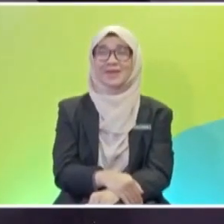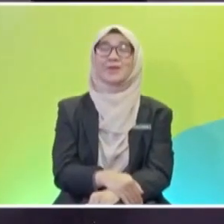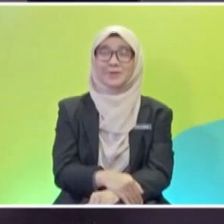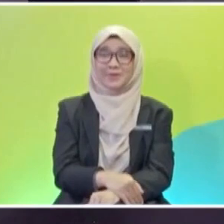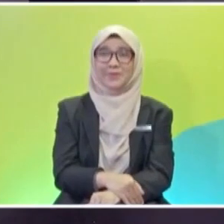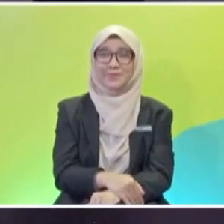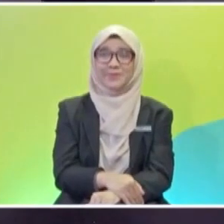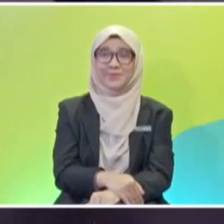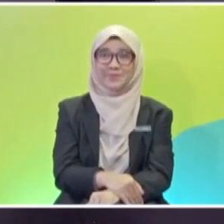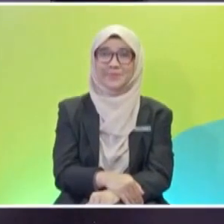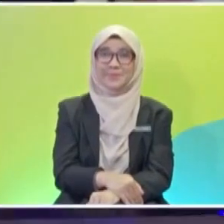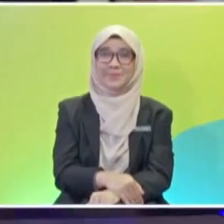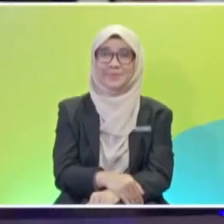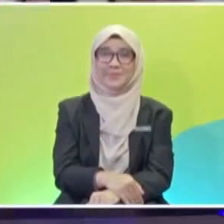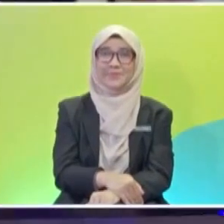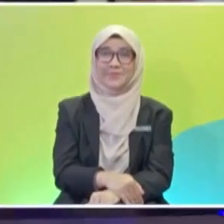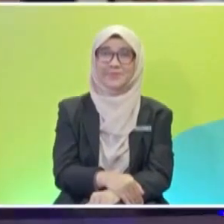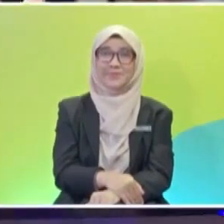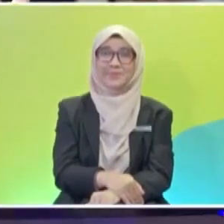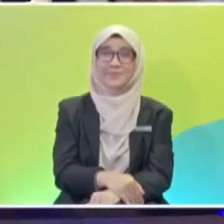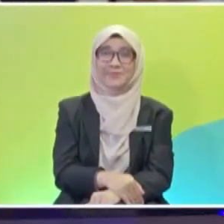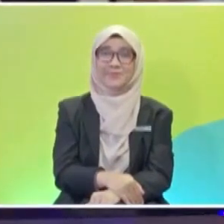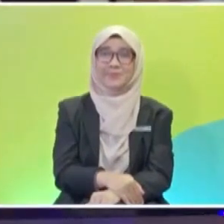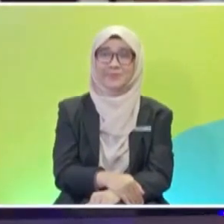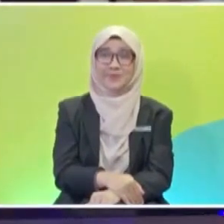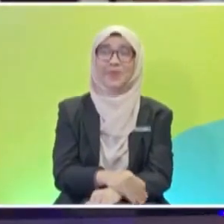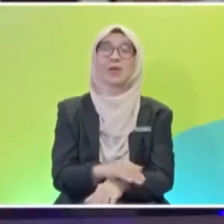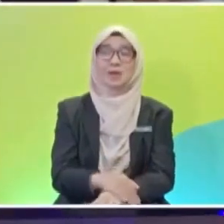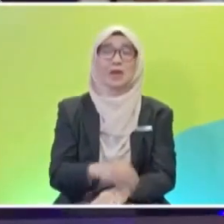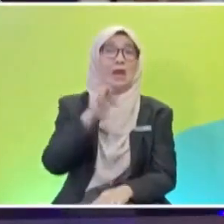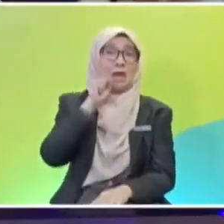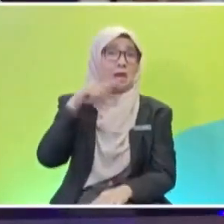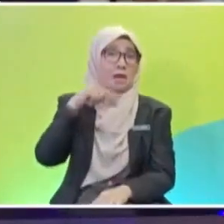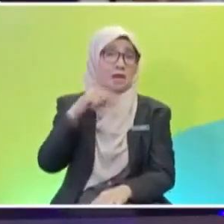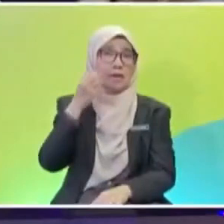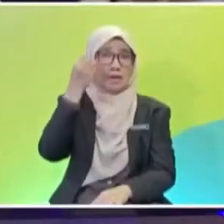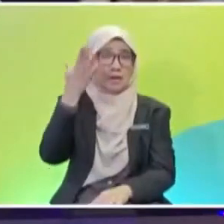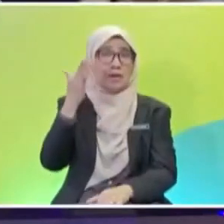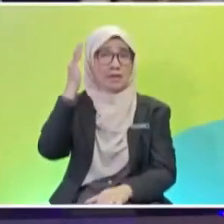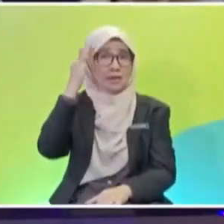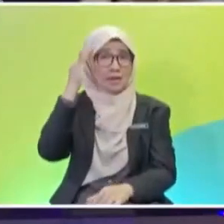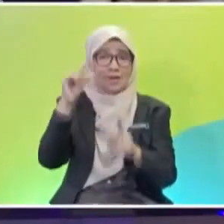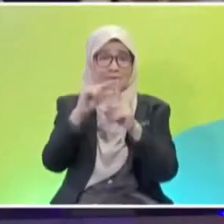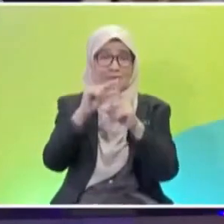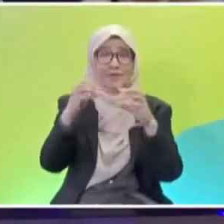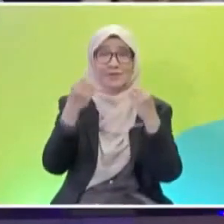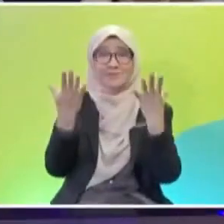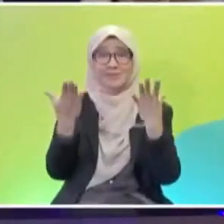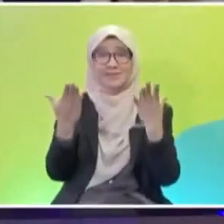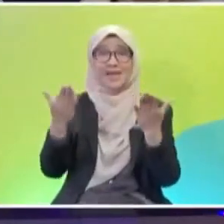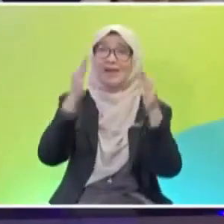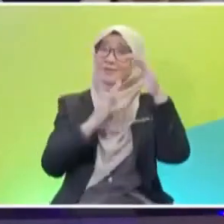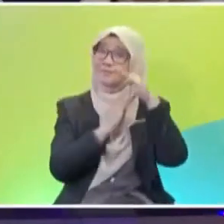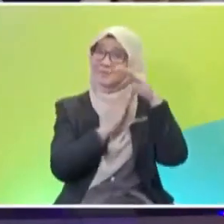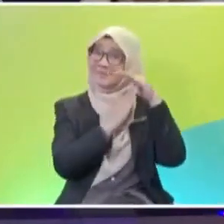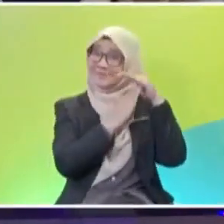Yes. Awesome. Okay, through this activity, I also improved my vocabulary as well. Mm-hmm. Now we're going for a short break as usual, and we'll be right back here on Did It